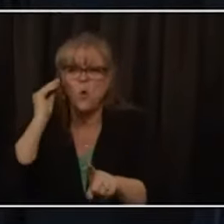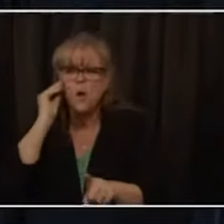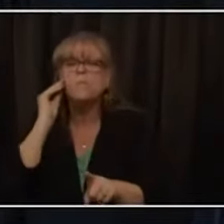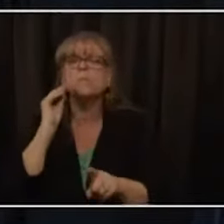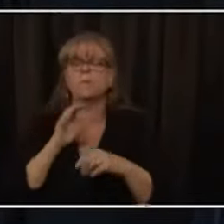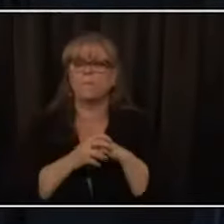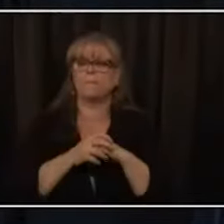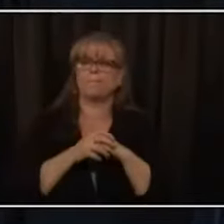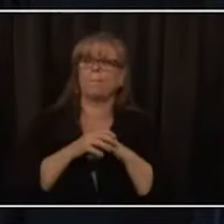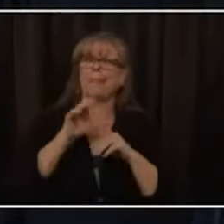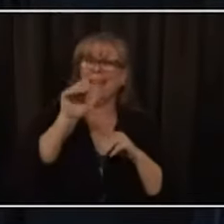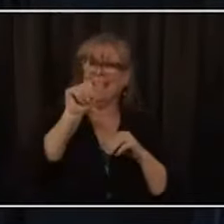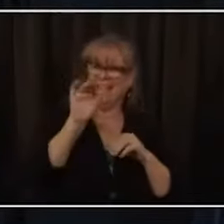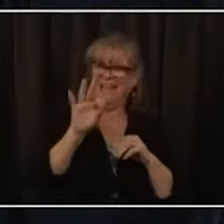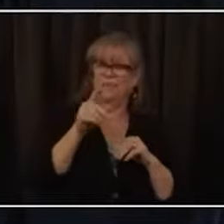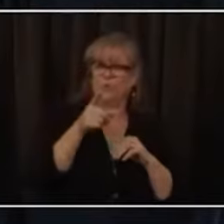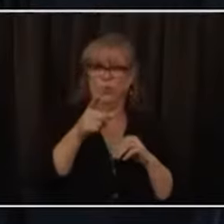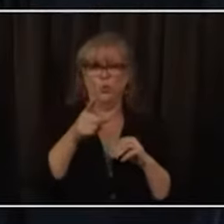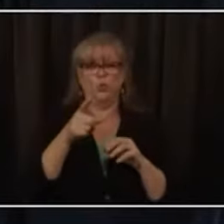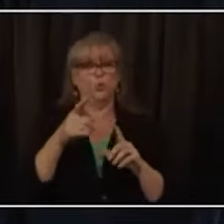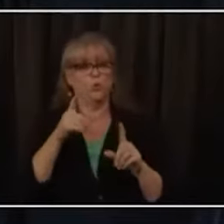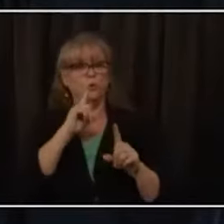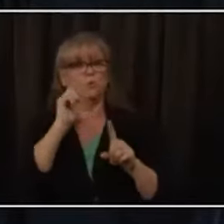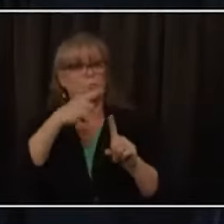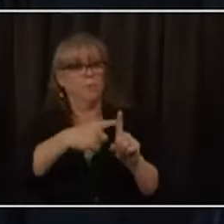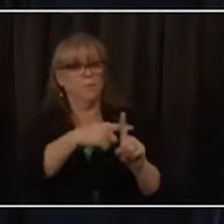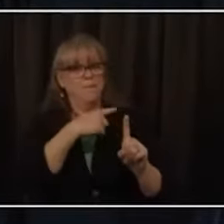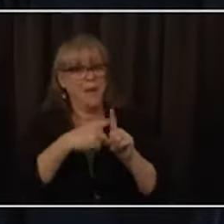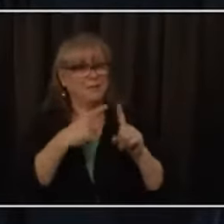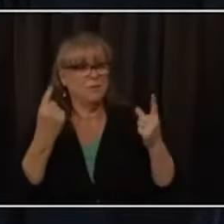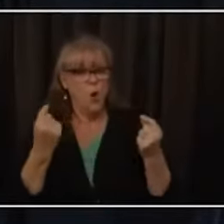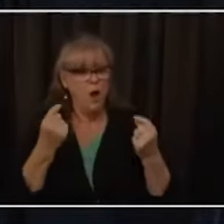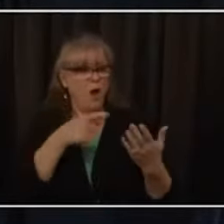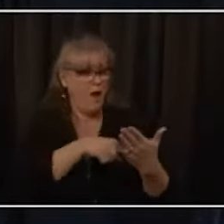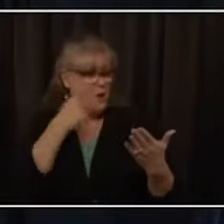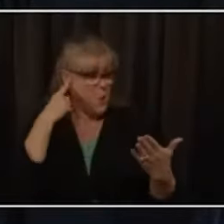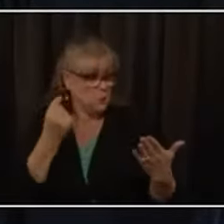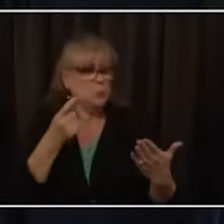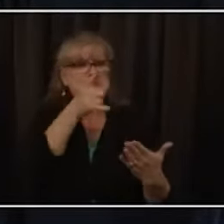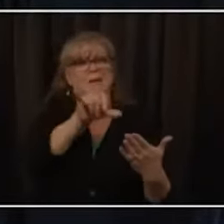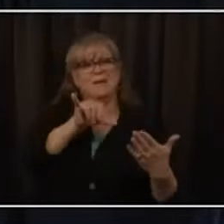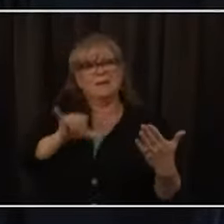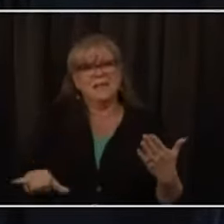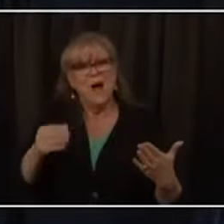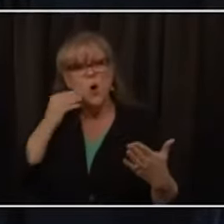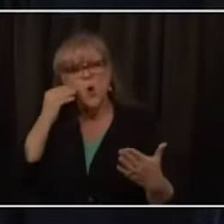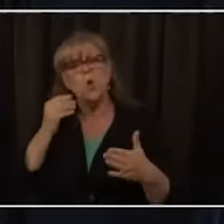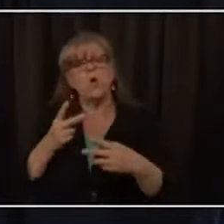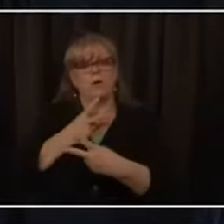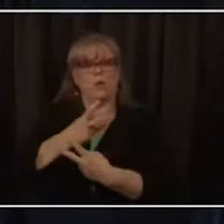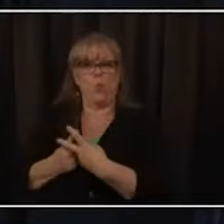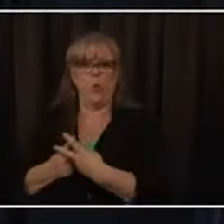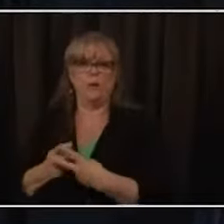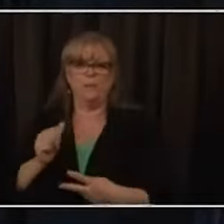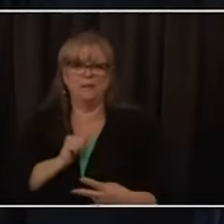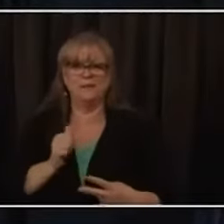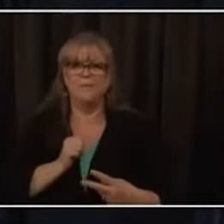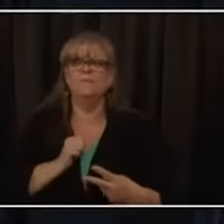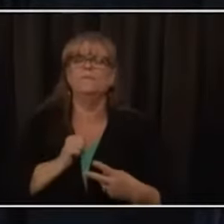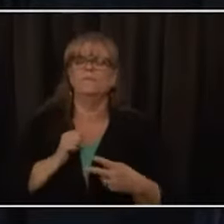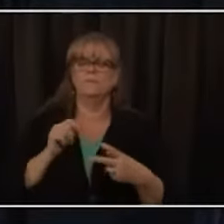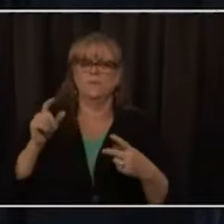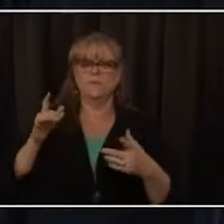positive, self-isolate. And if you're experiencing flu-like symptoms with this increase in positivity, there are many more COVID cases right now.